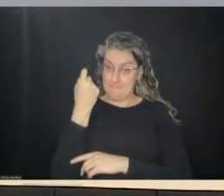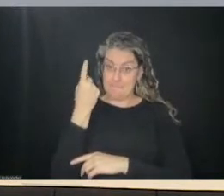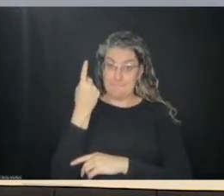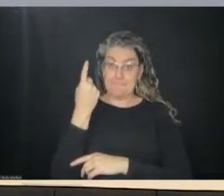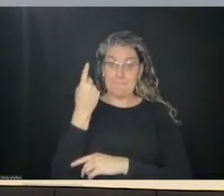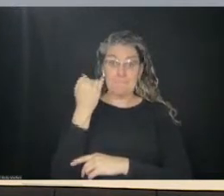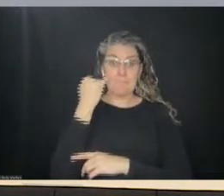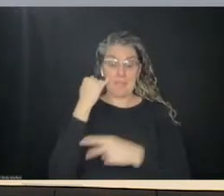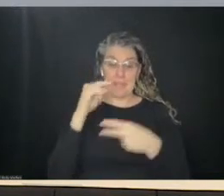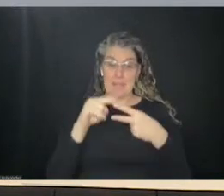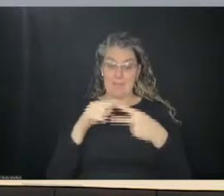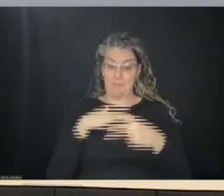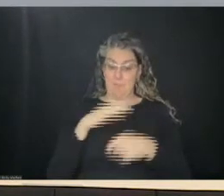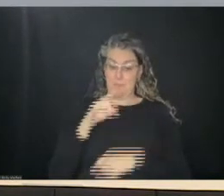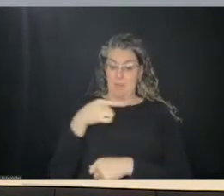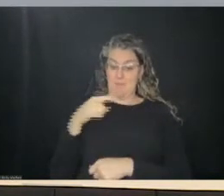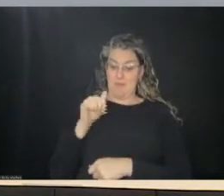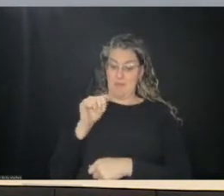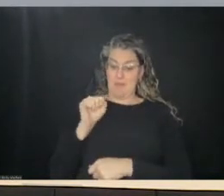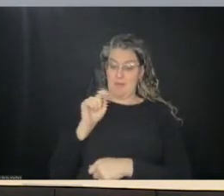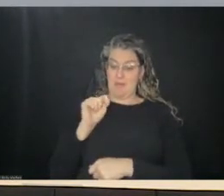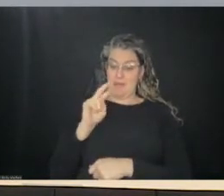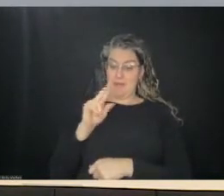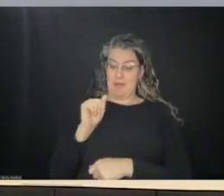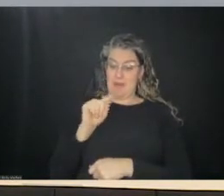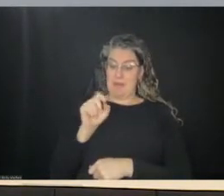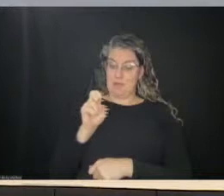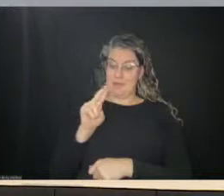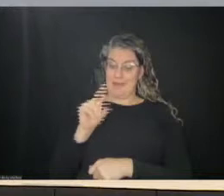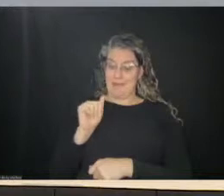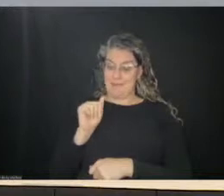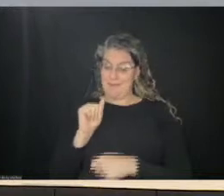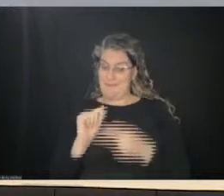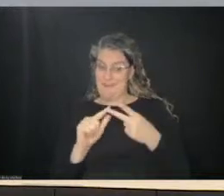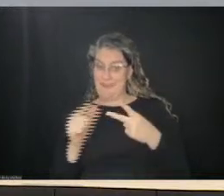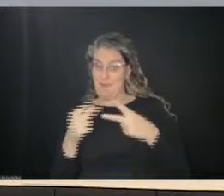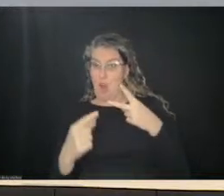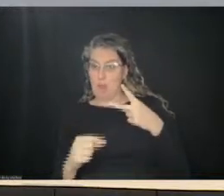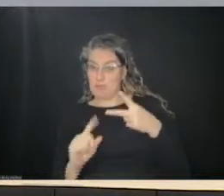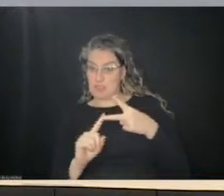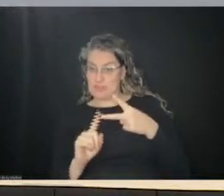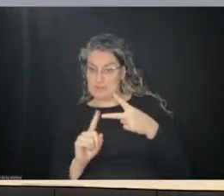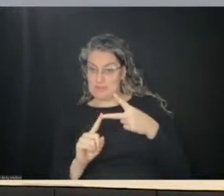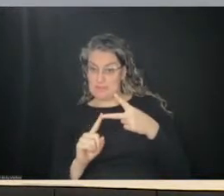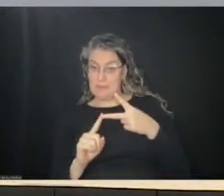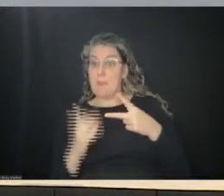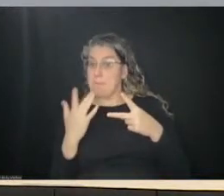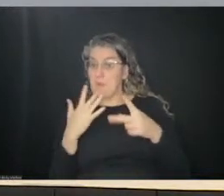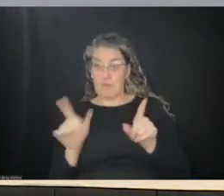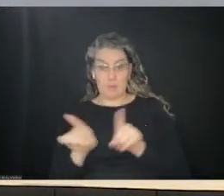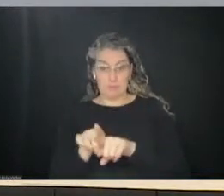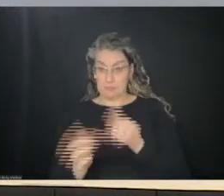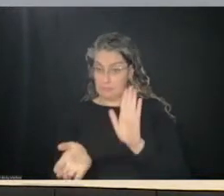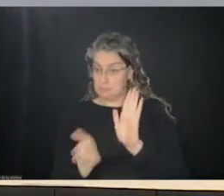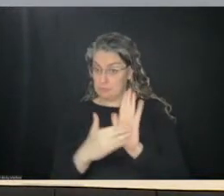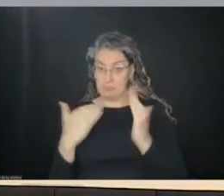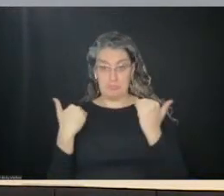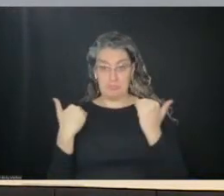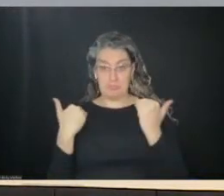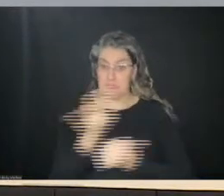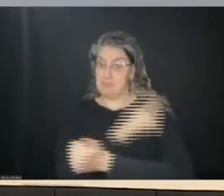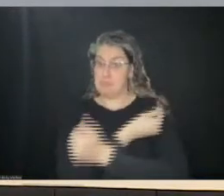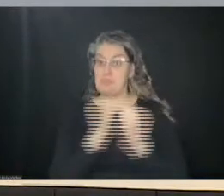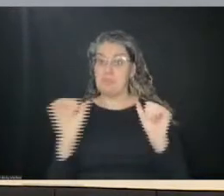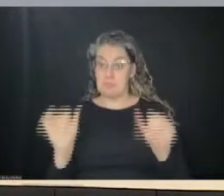received AstraZeneca 2 options for their second dose. They can choose to have AstraZeneca for their second